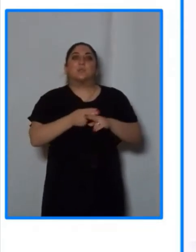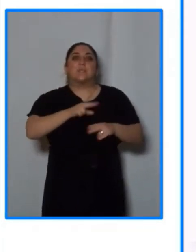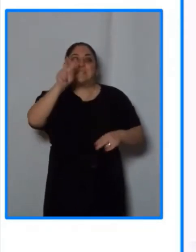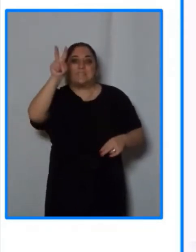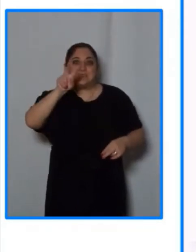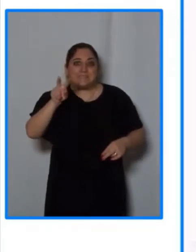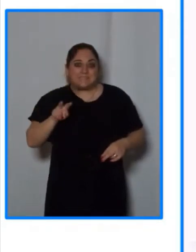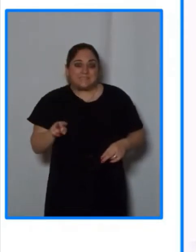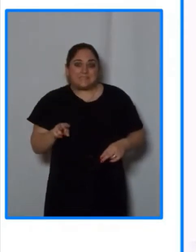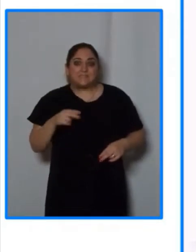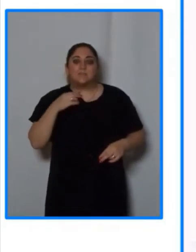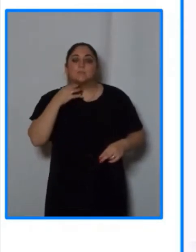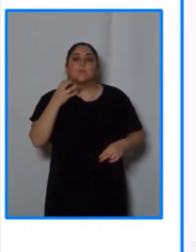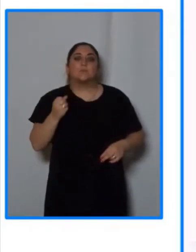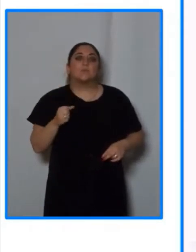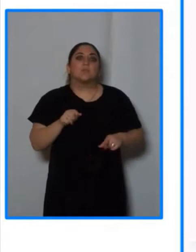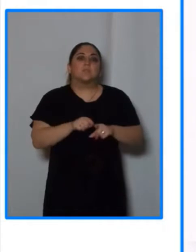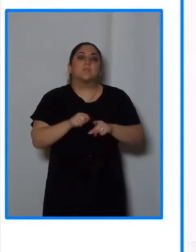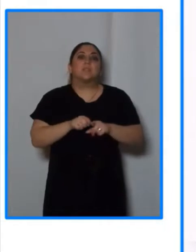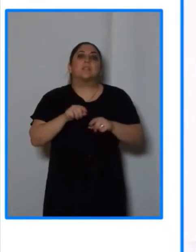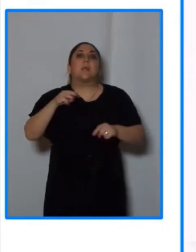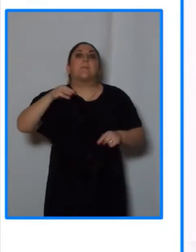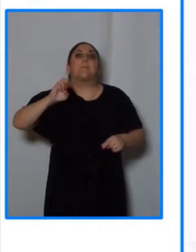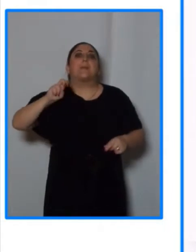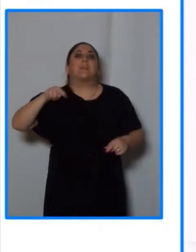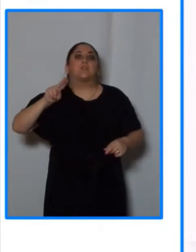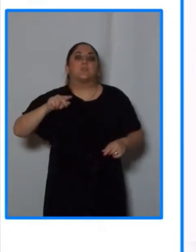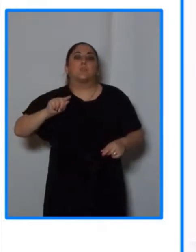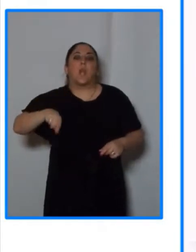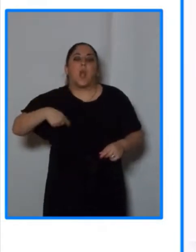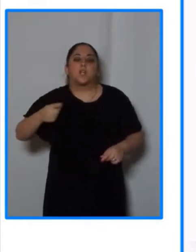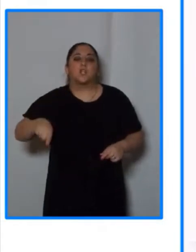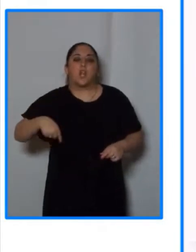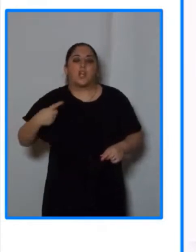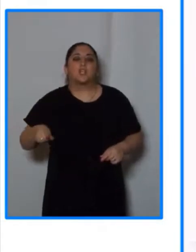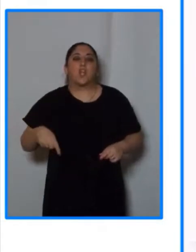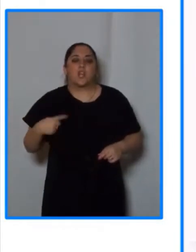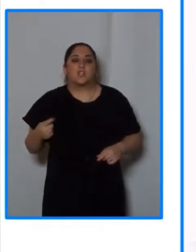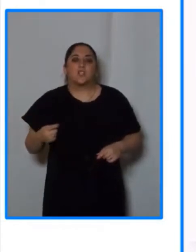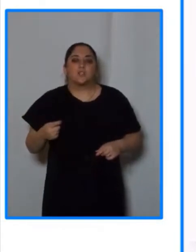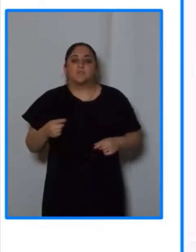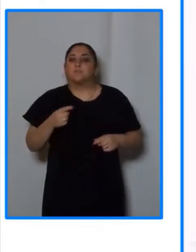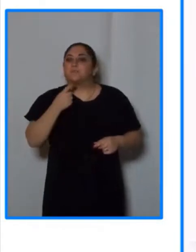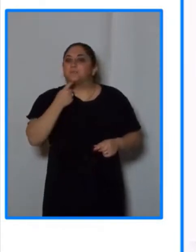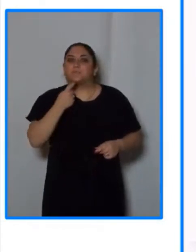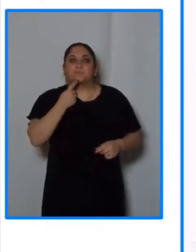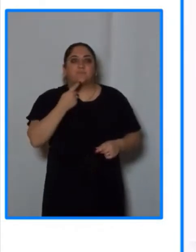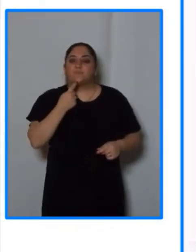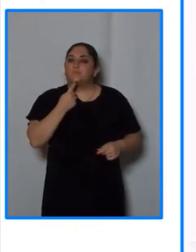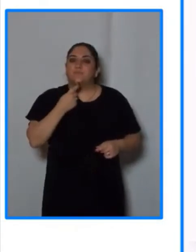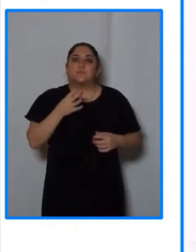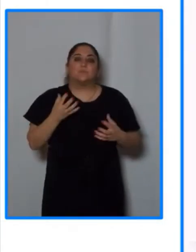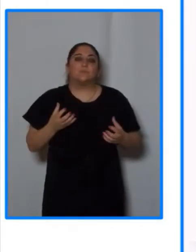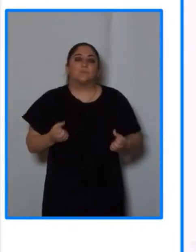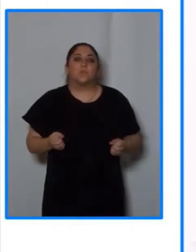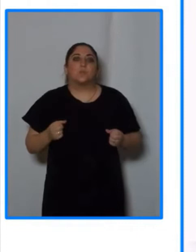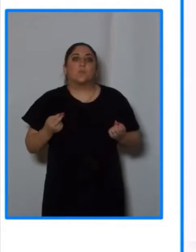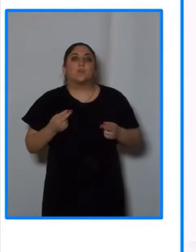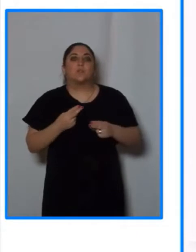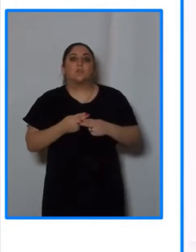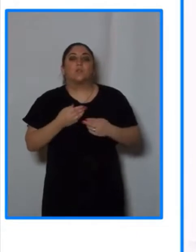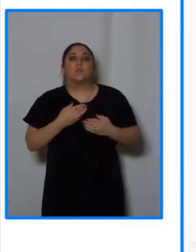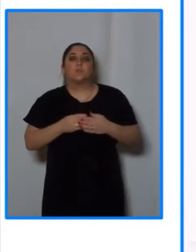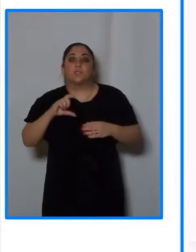not want to navigate through the same menu item every single time you access another page. So it's a requirement to provide a method to jump